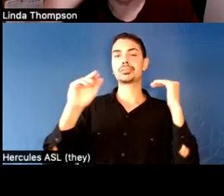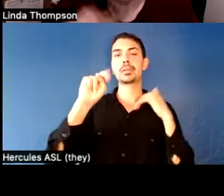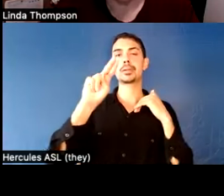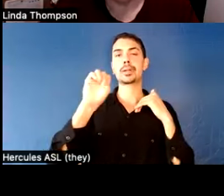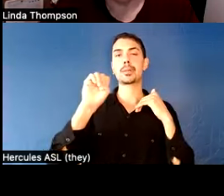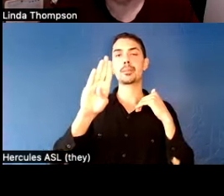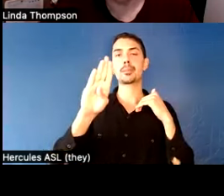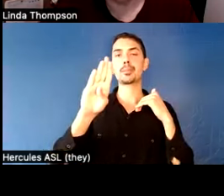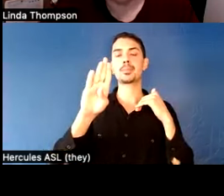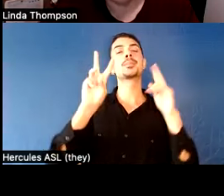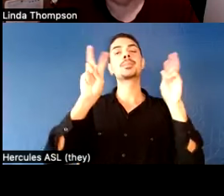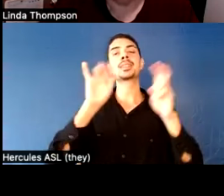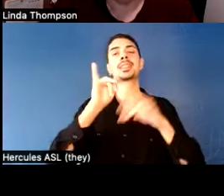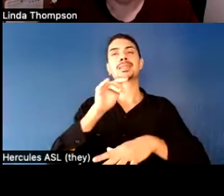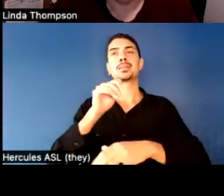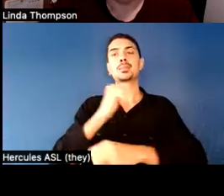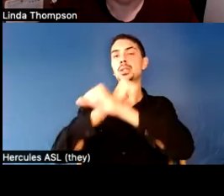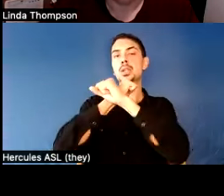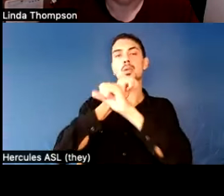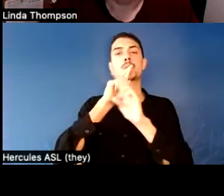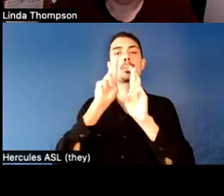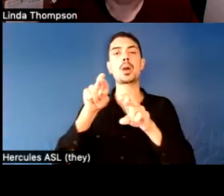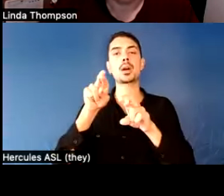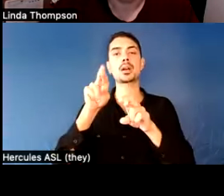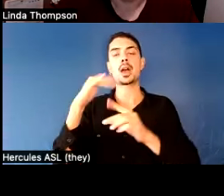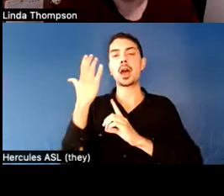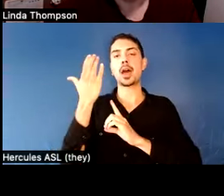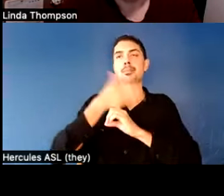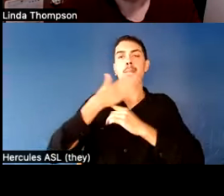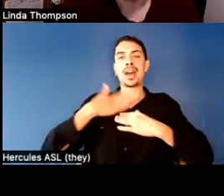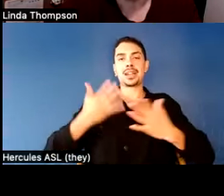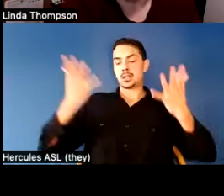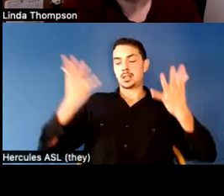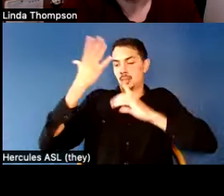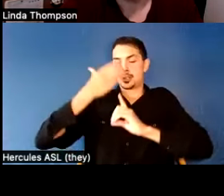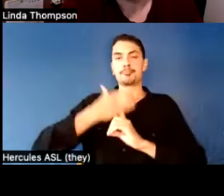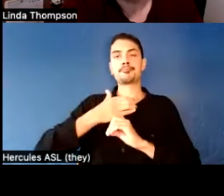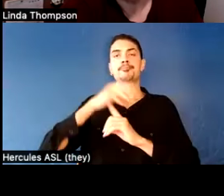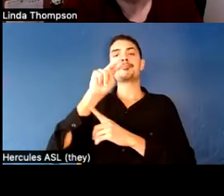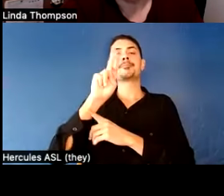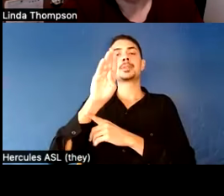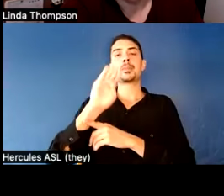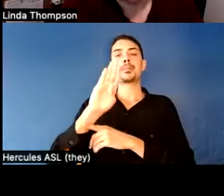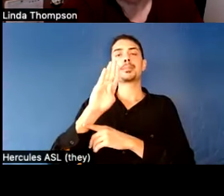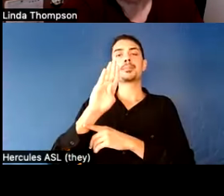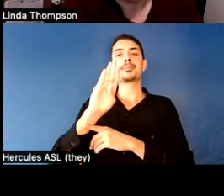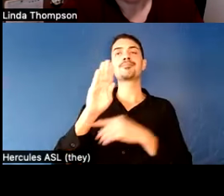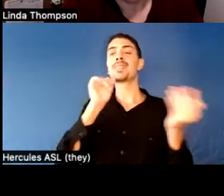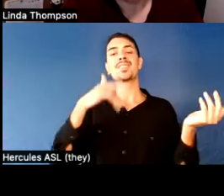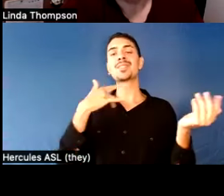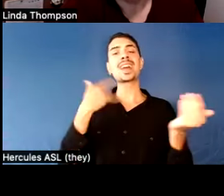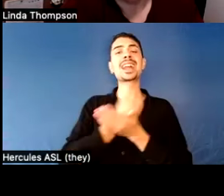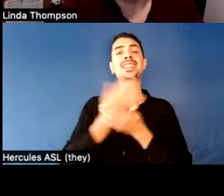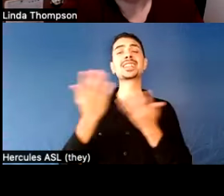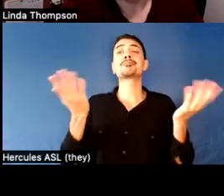be a numbing that comes over them. And to talk about these things when somebody has